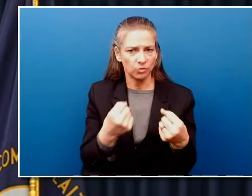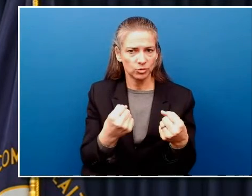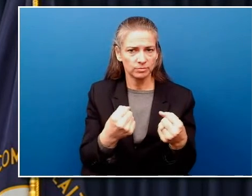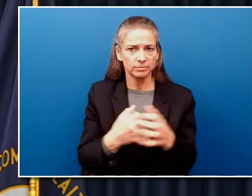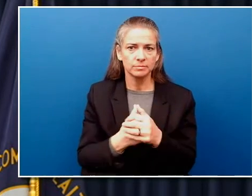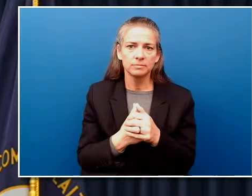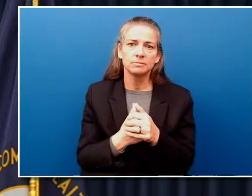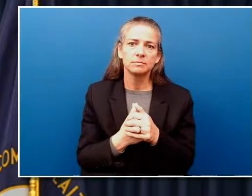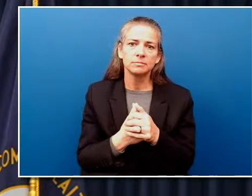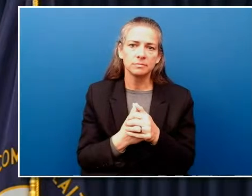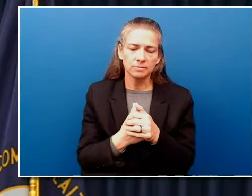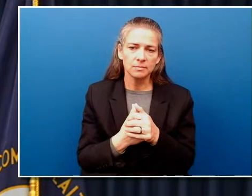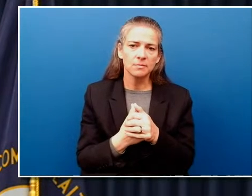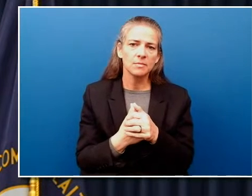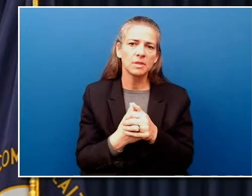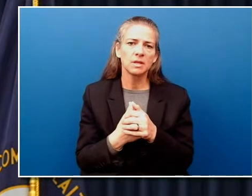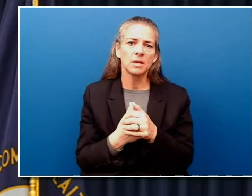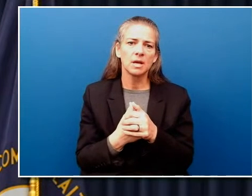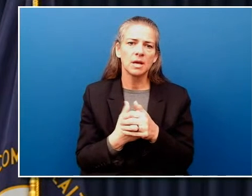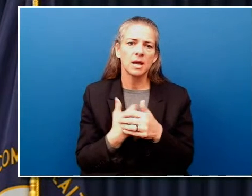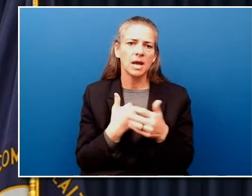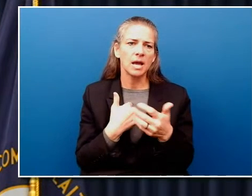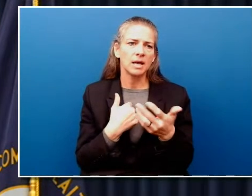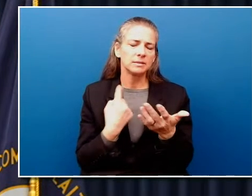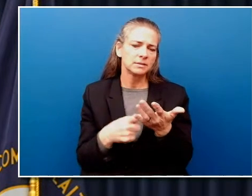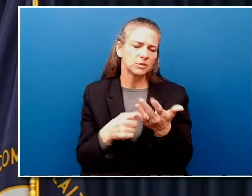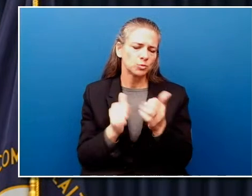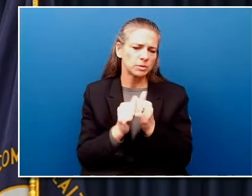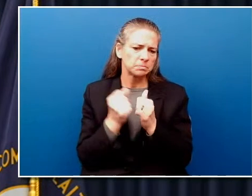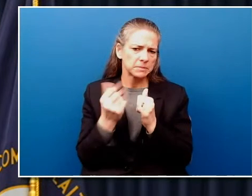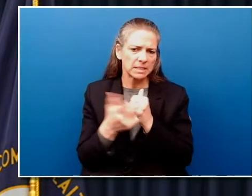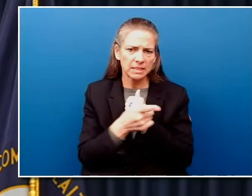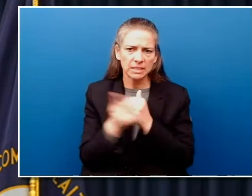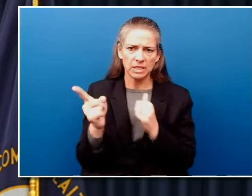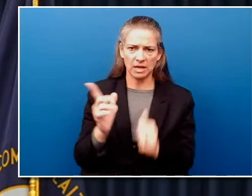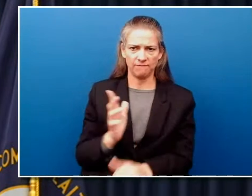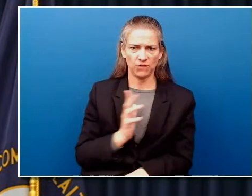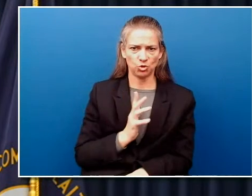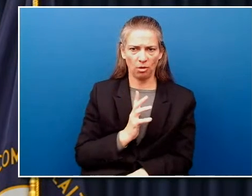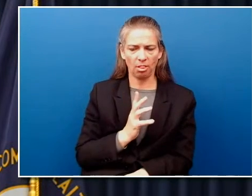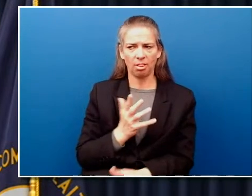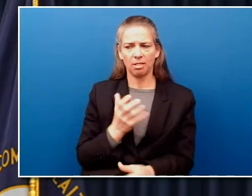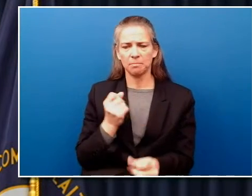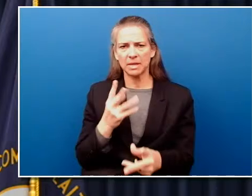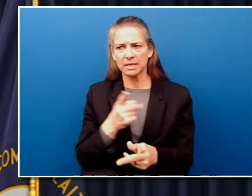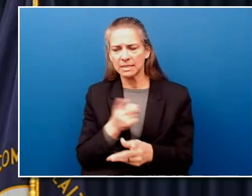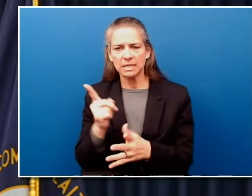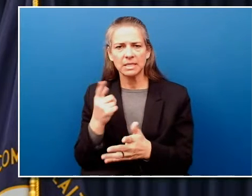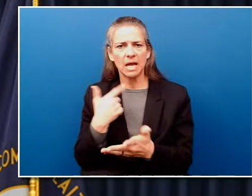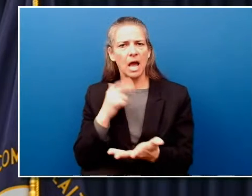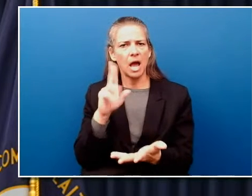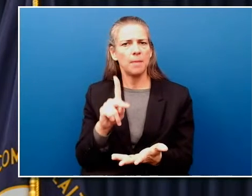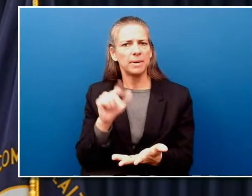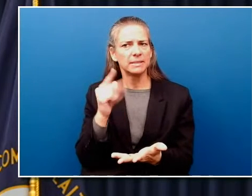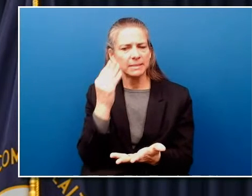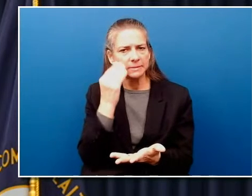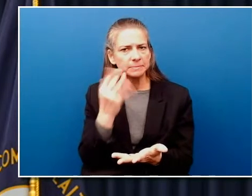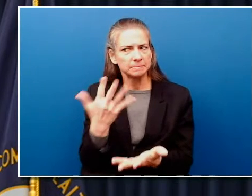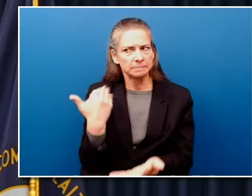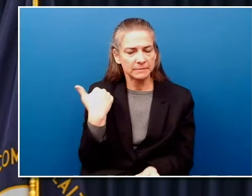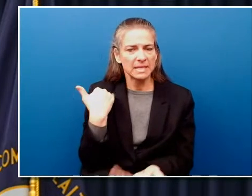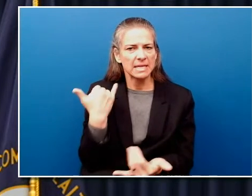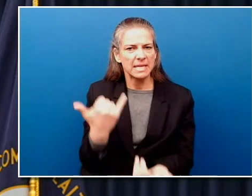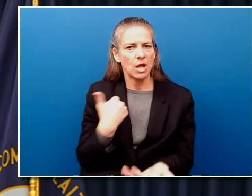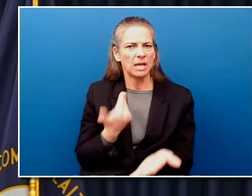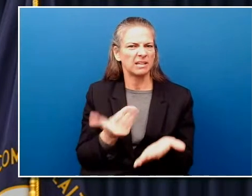local officials, and we've been working to keep Kentuckians updated. So today, I want to give another update on where we stand in our response